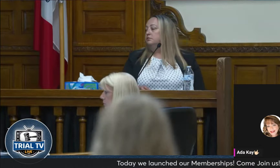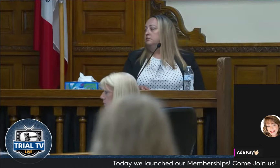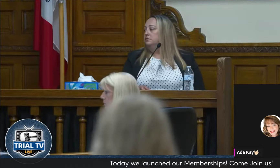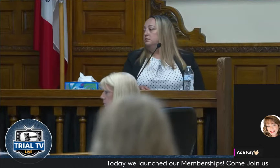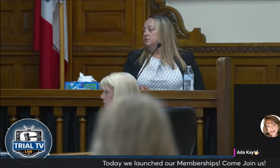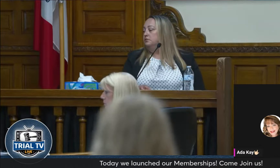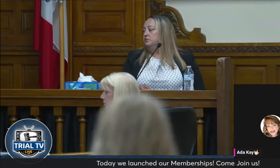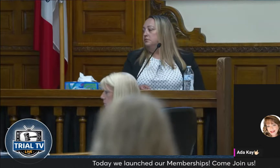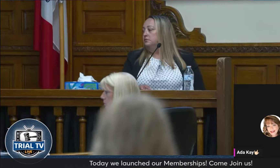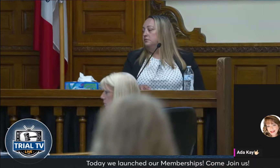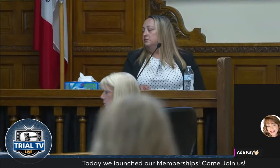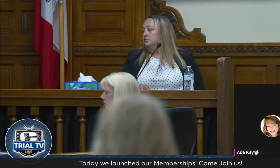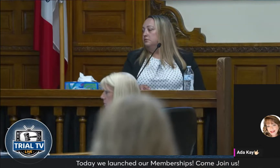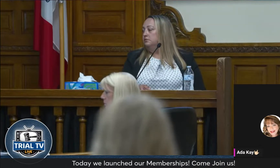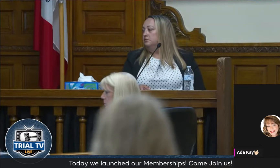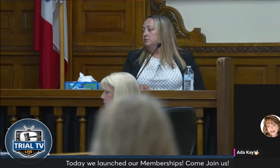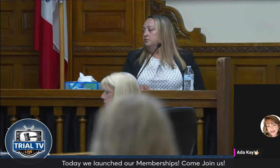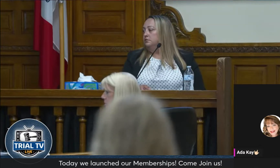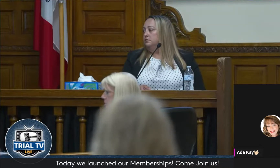And I think you said that you